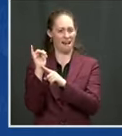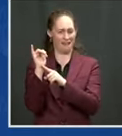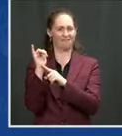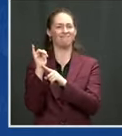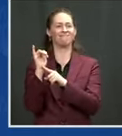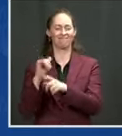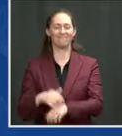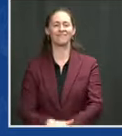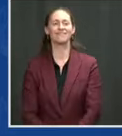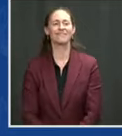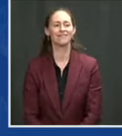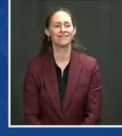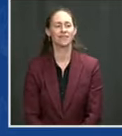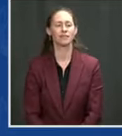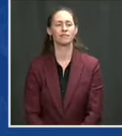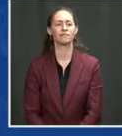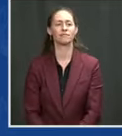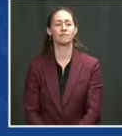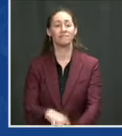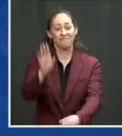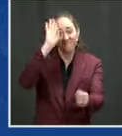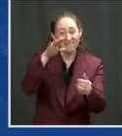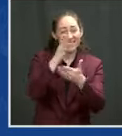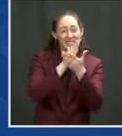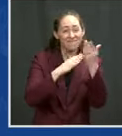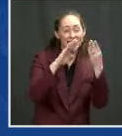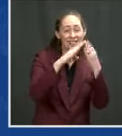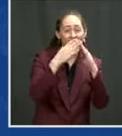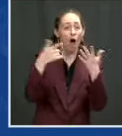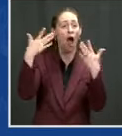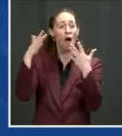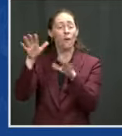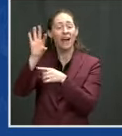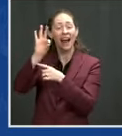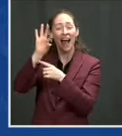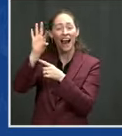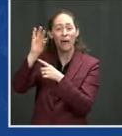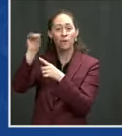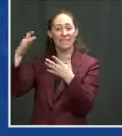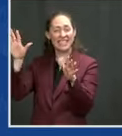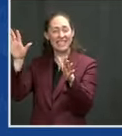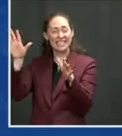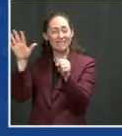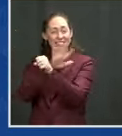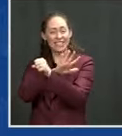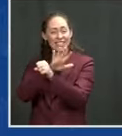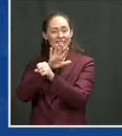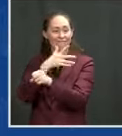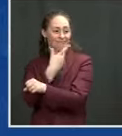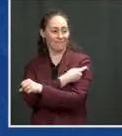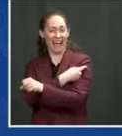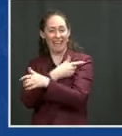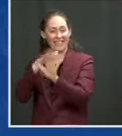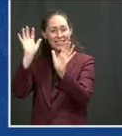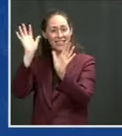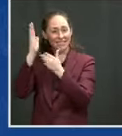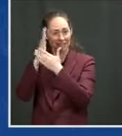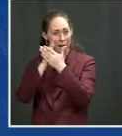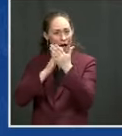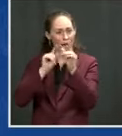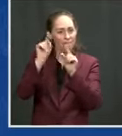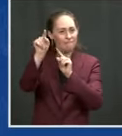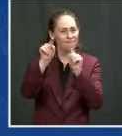fully vaccinated population. And it's been a very effective partnership with sovereign nations, Indian Health Service, so the federal government